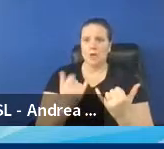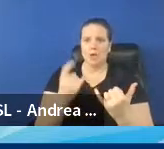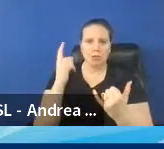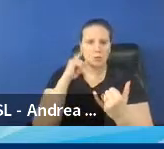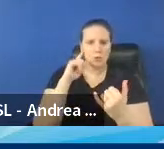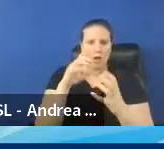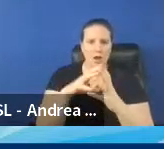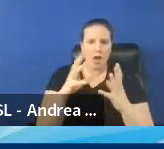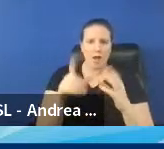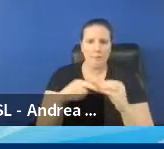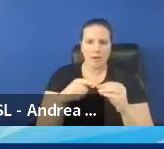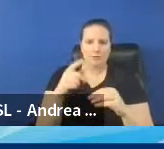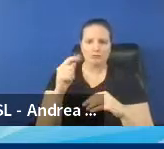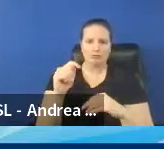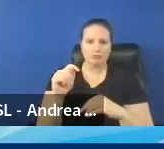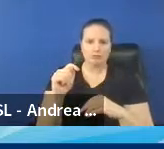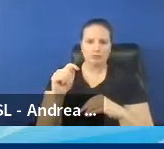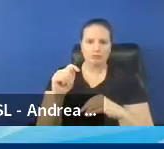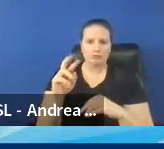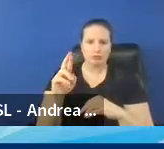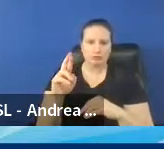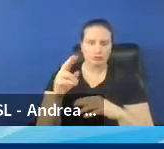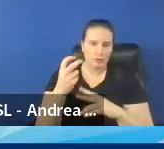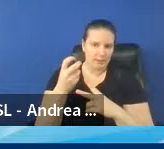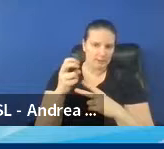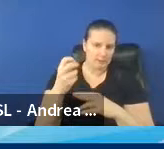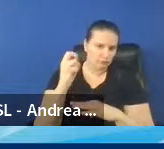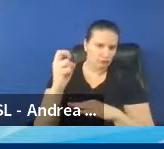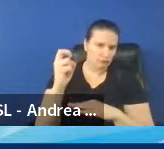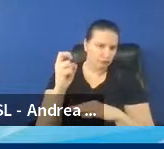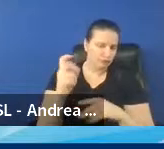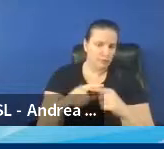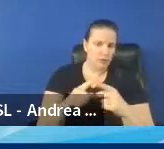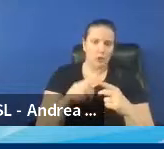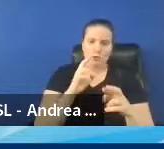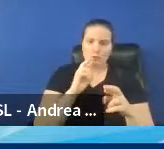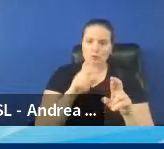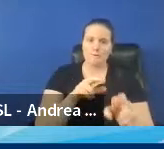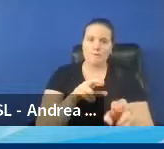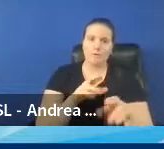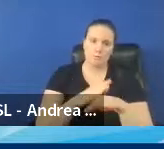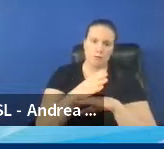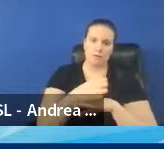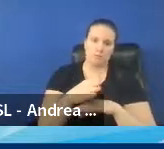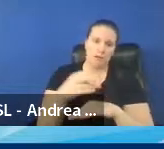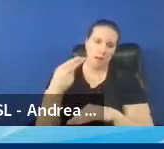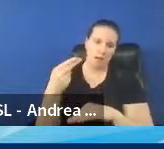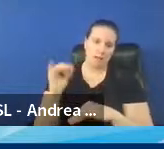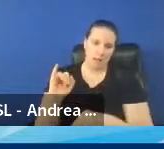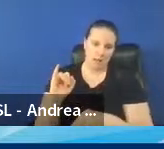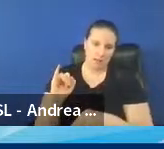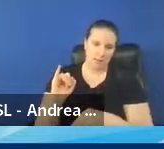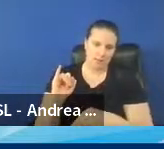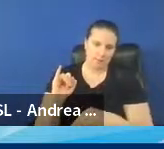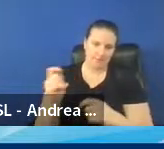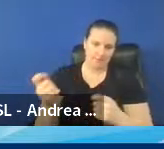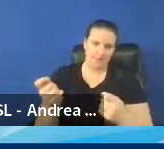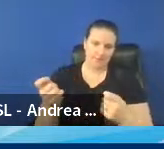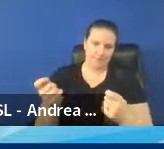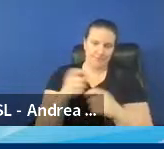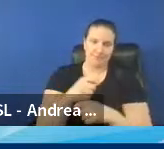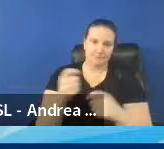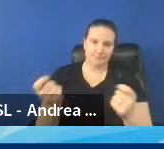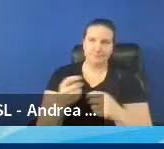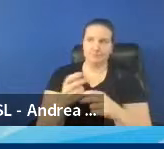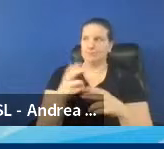transit ones, as well as we asked about river crossing options and Hayden Island interchange and Marine Drive